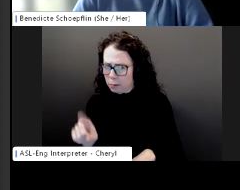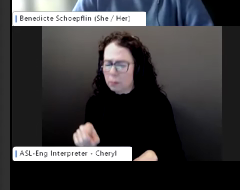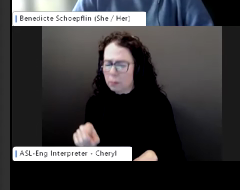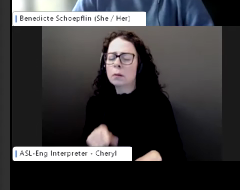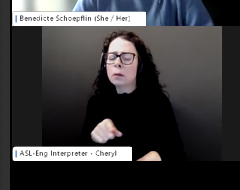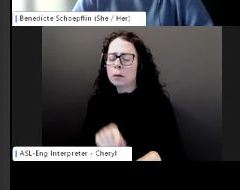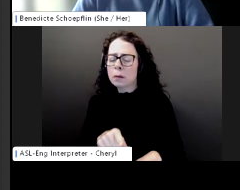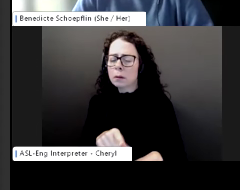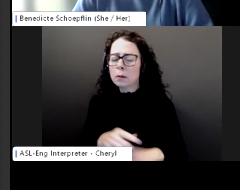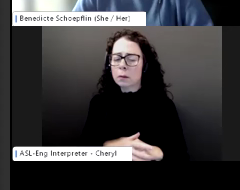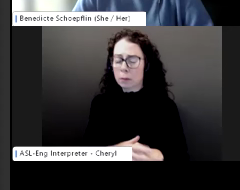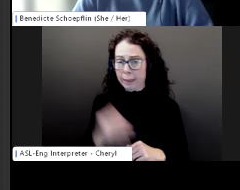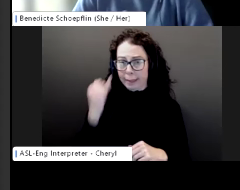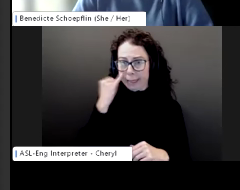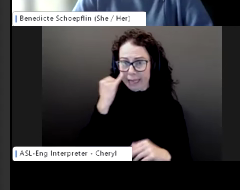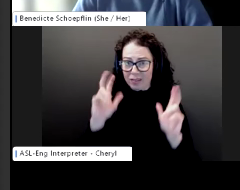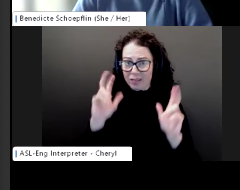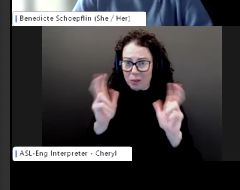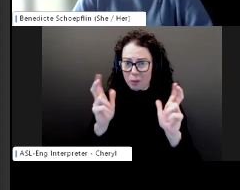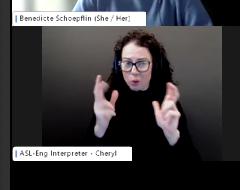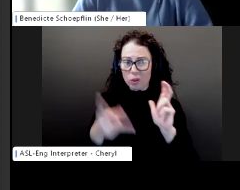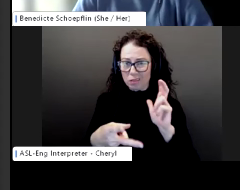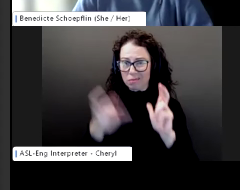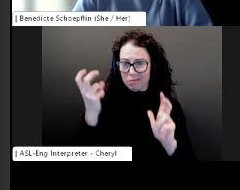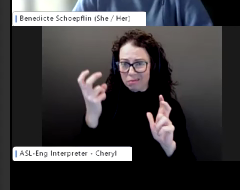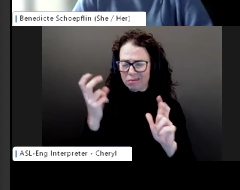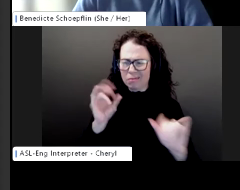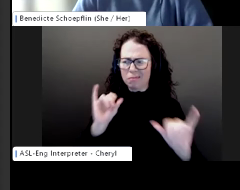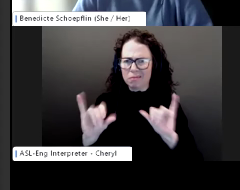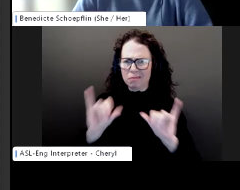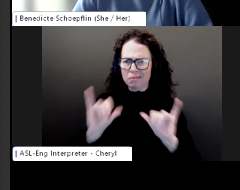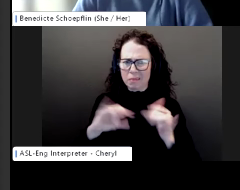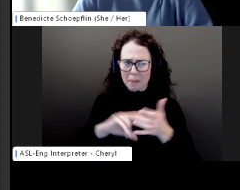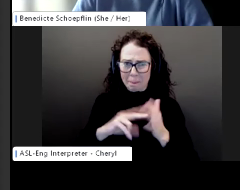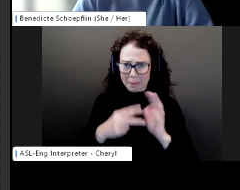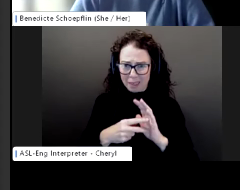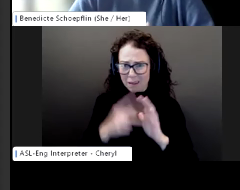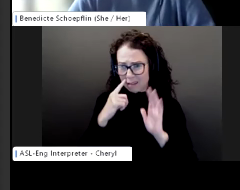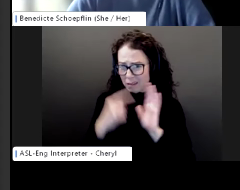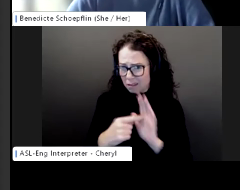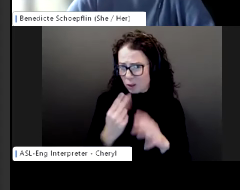compromised, passwords that are stored via Google Password Manager, will they be compromised as well?